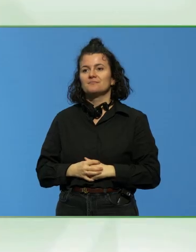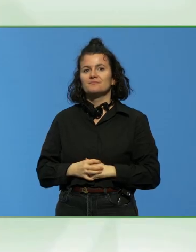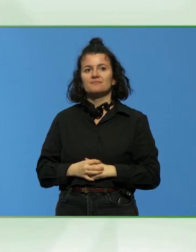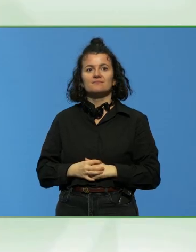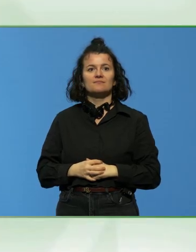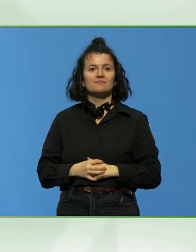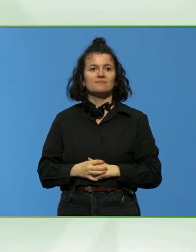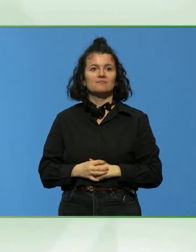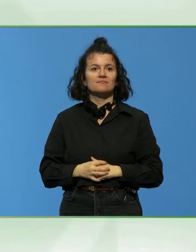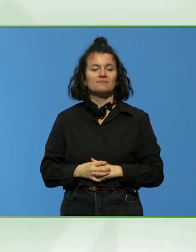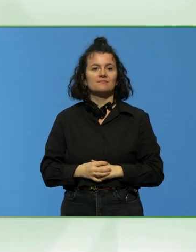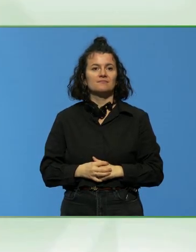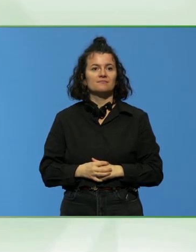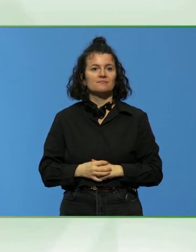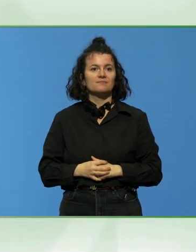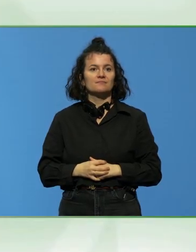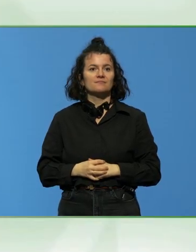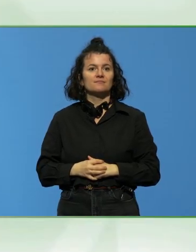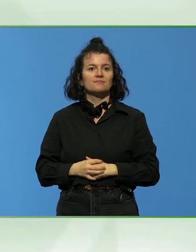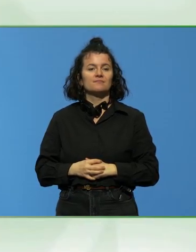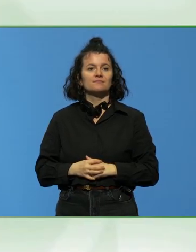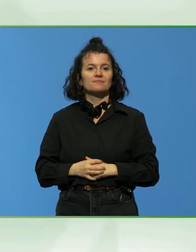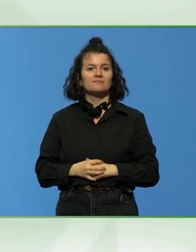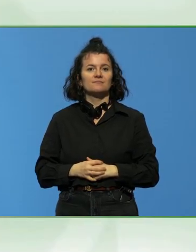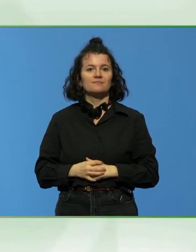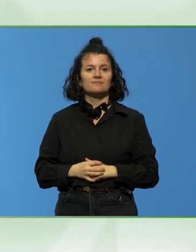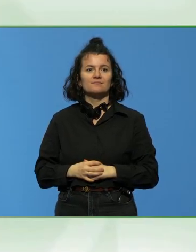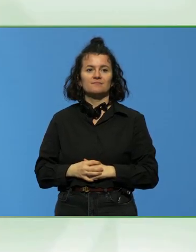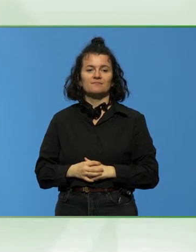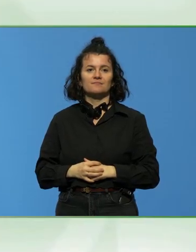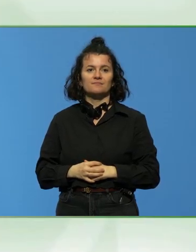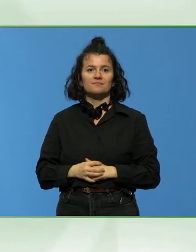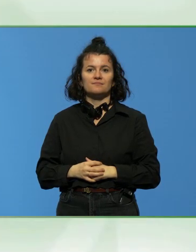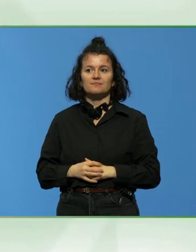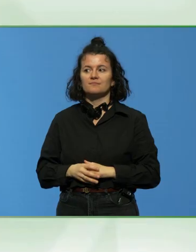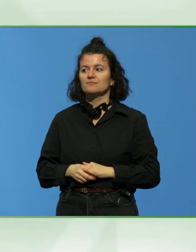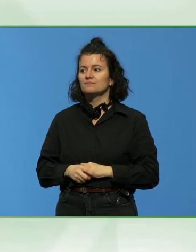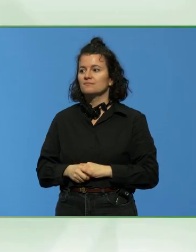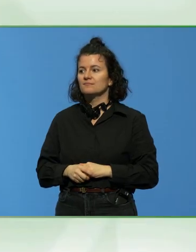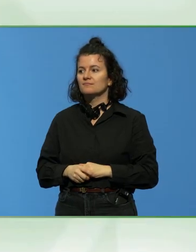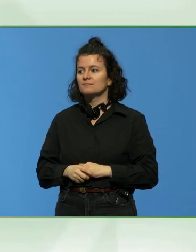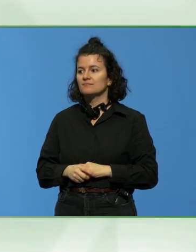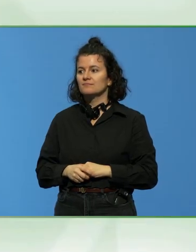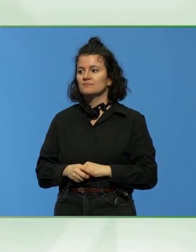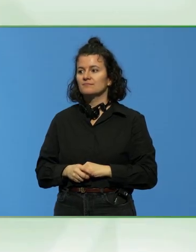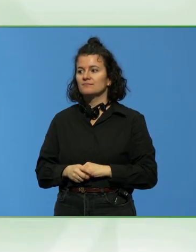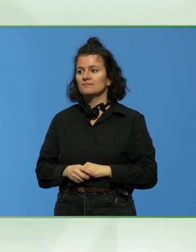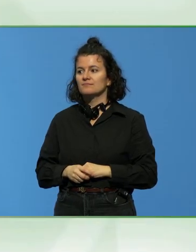that's one of the examples, and I advise on more events,